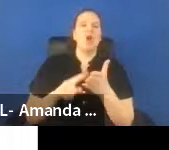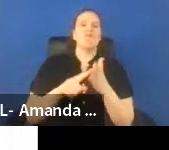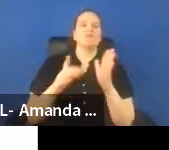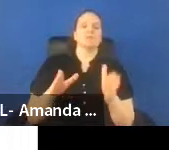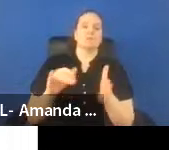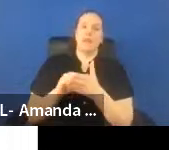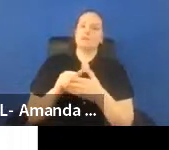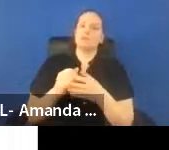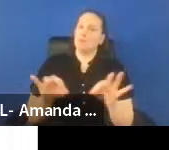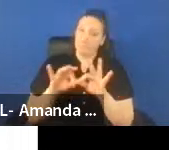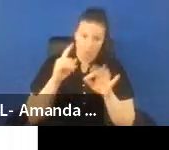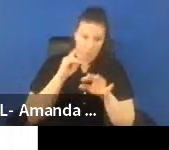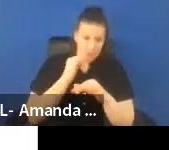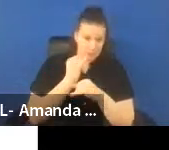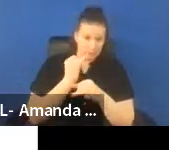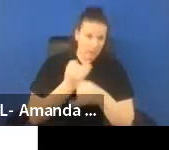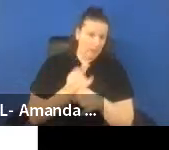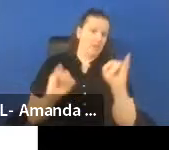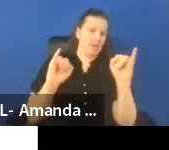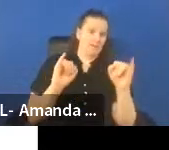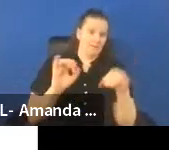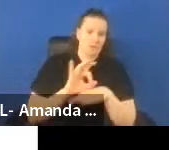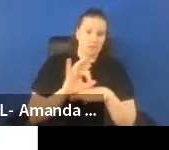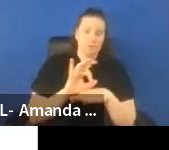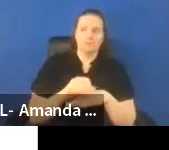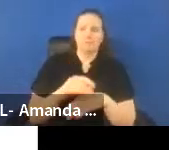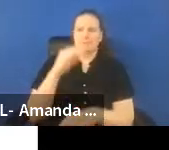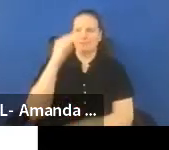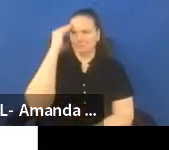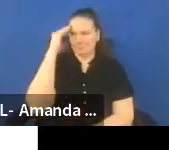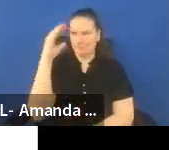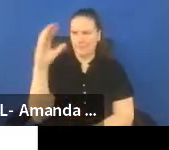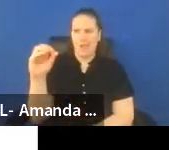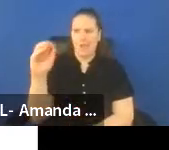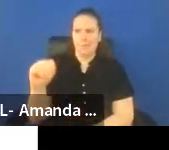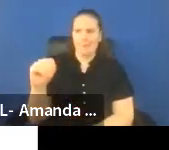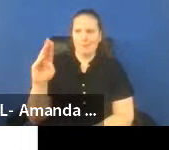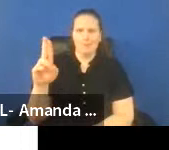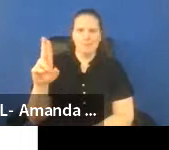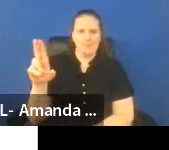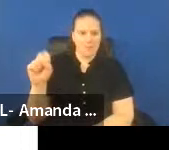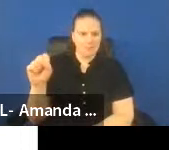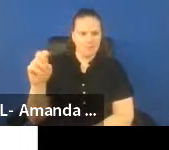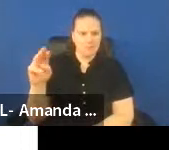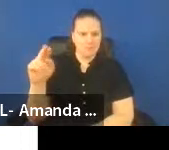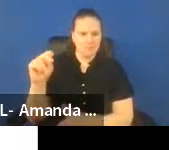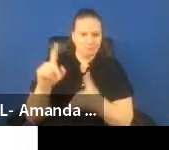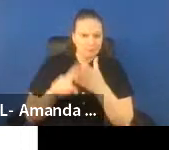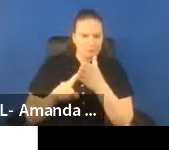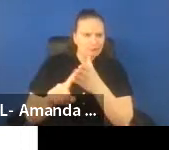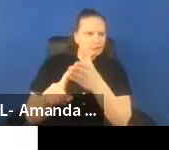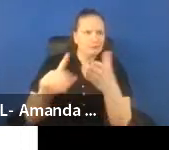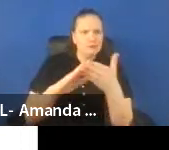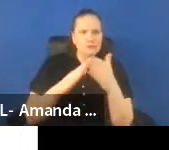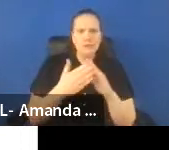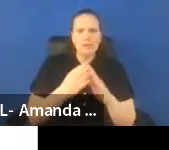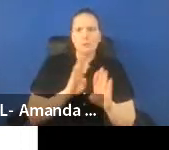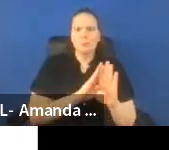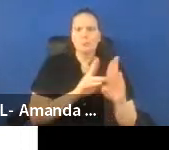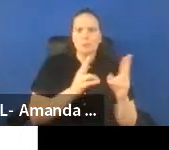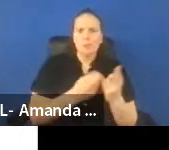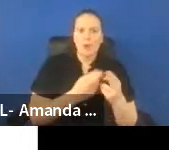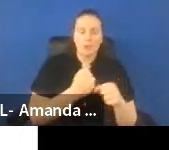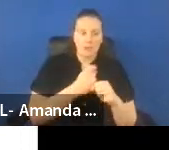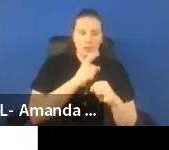So as you'll learn, the ombudsman conducts investigations into city bureaus to make sure that